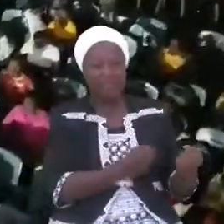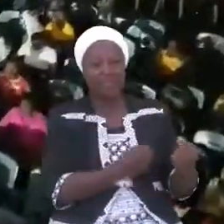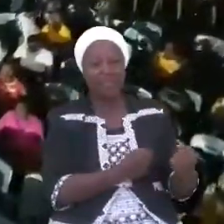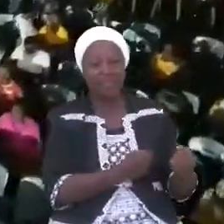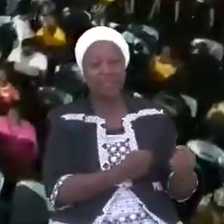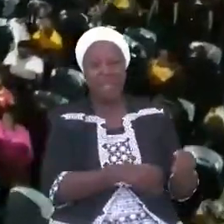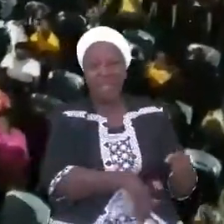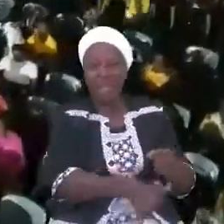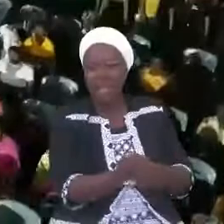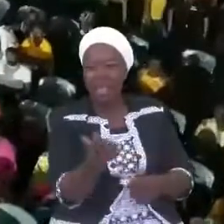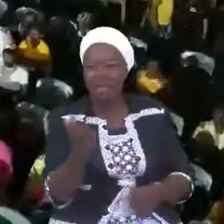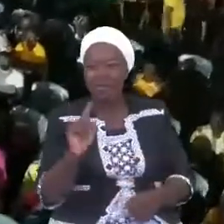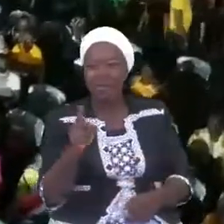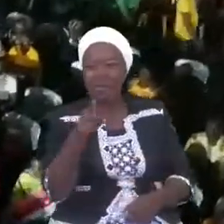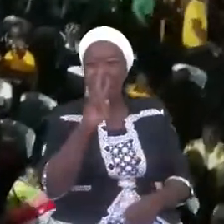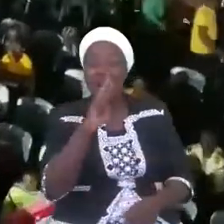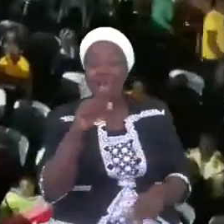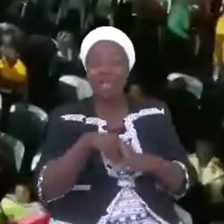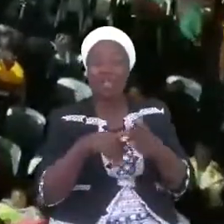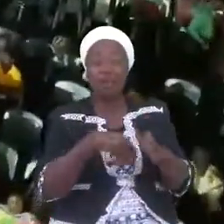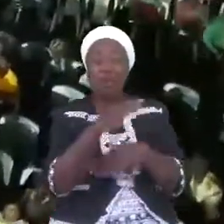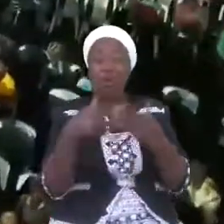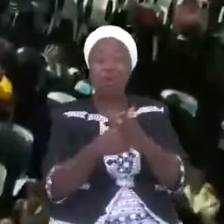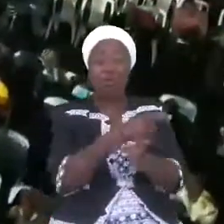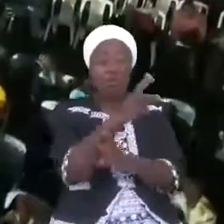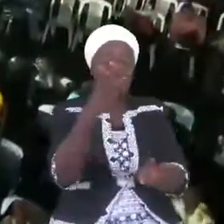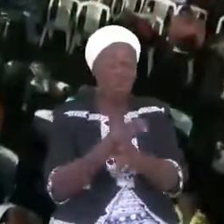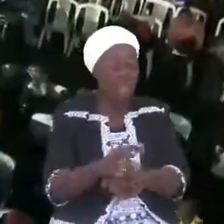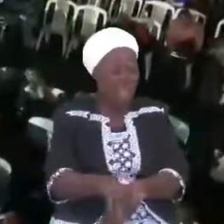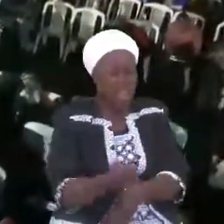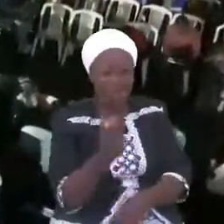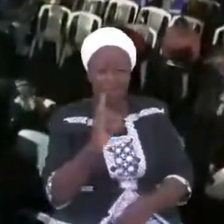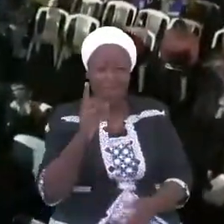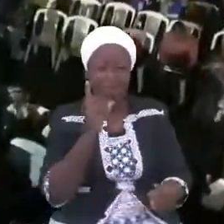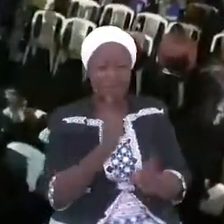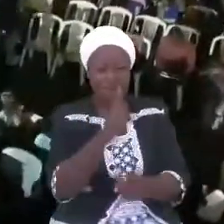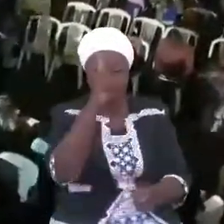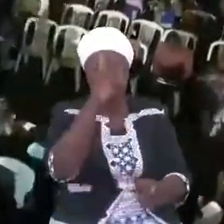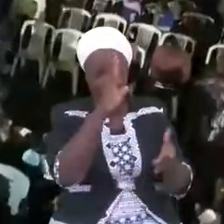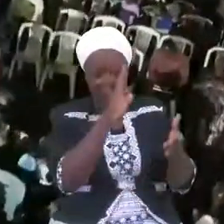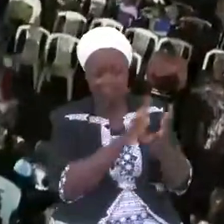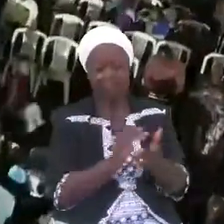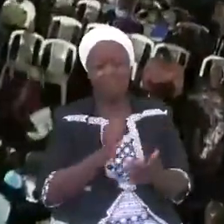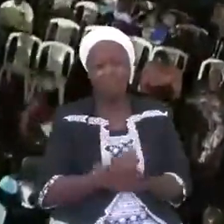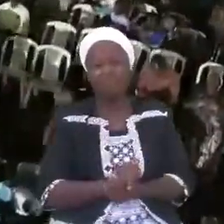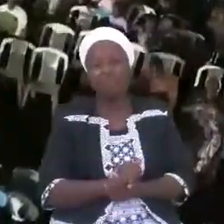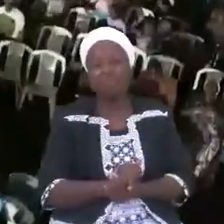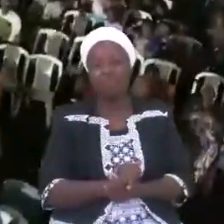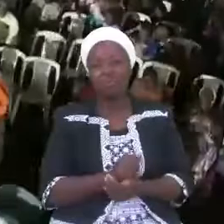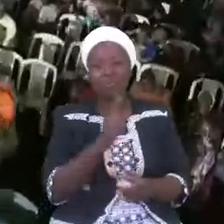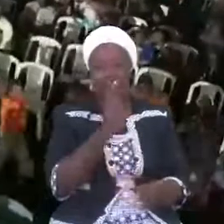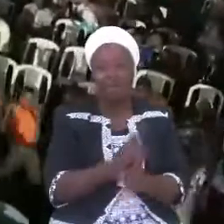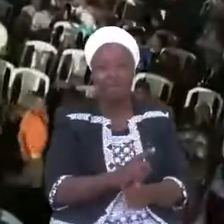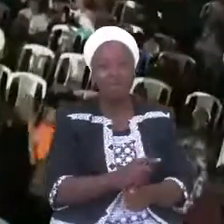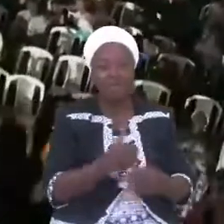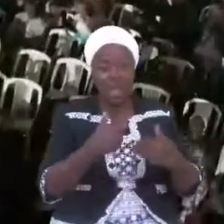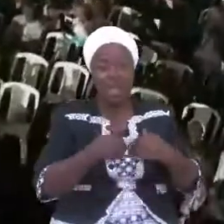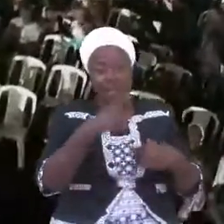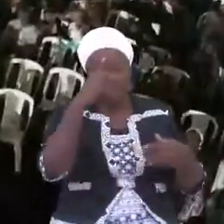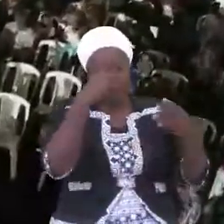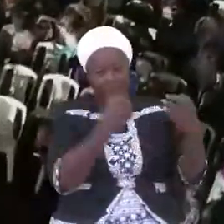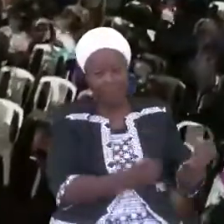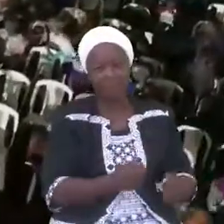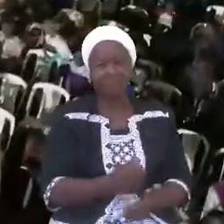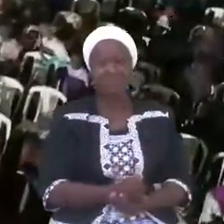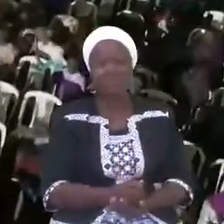Begin to present your request to the Lord. Remember the congregational song we sang. I must tell Jesus. Begin to